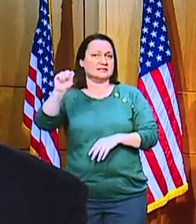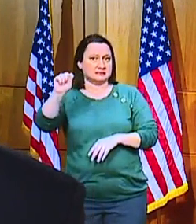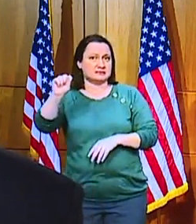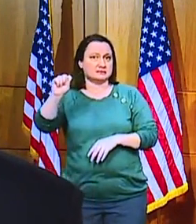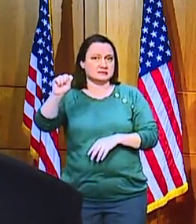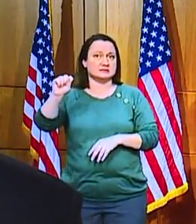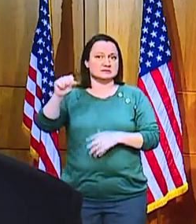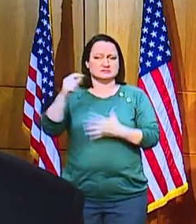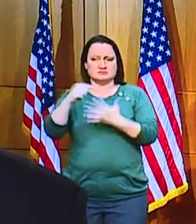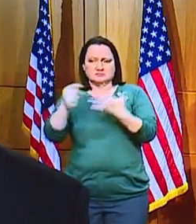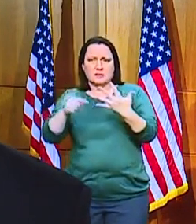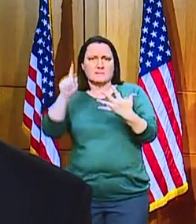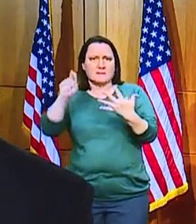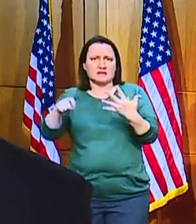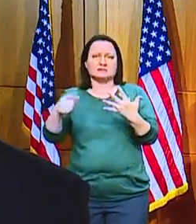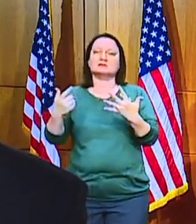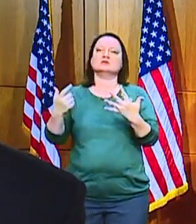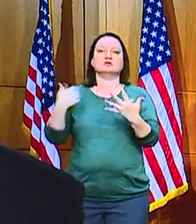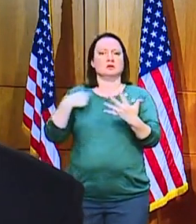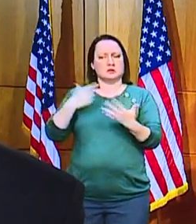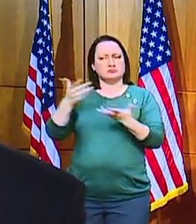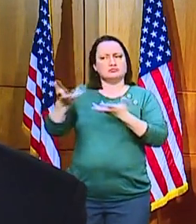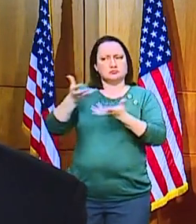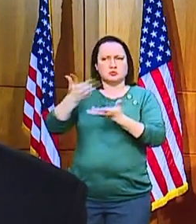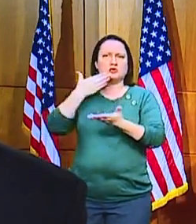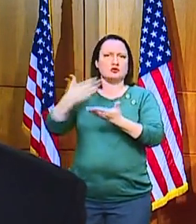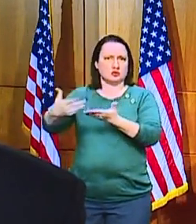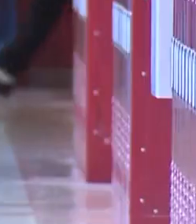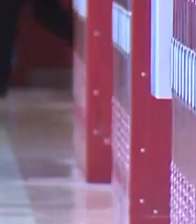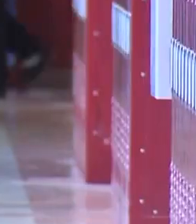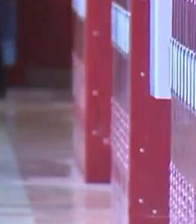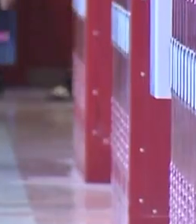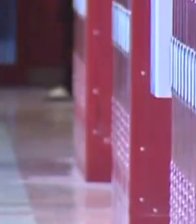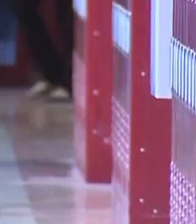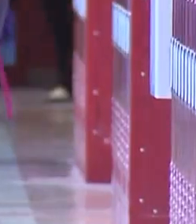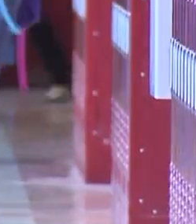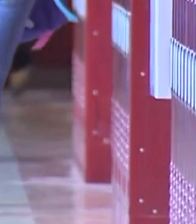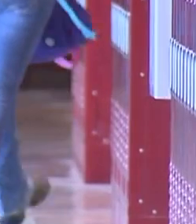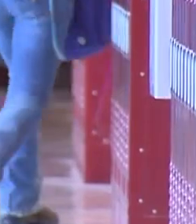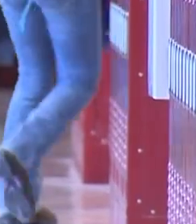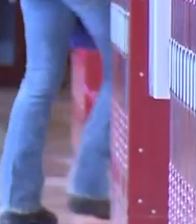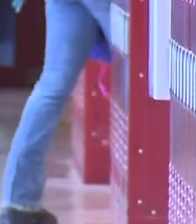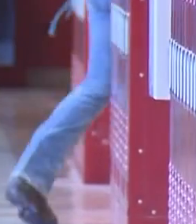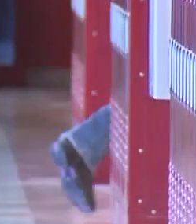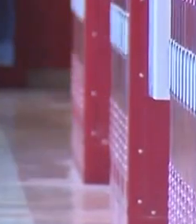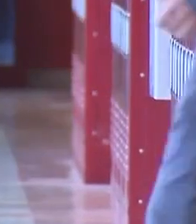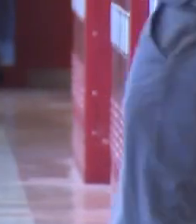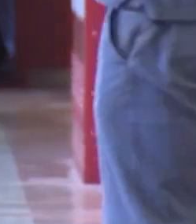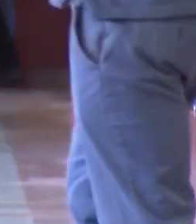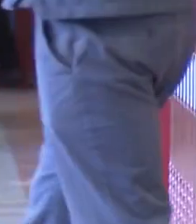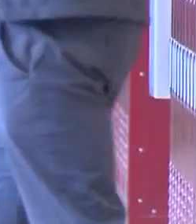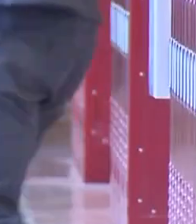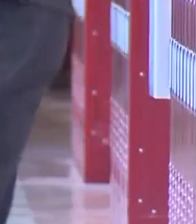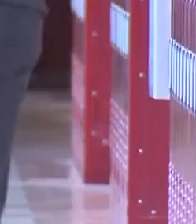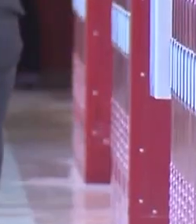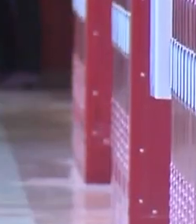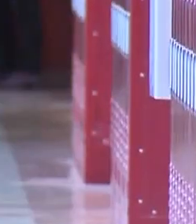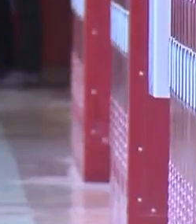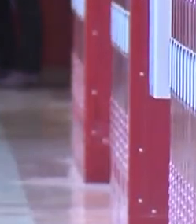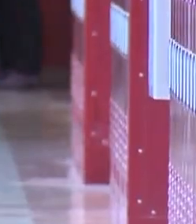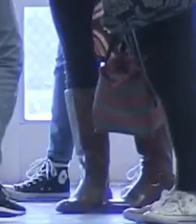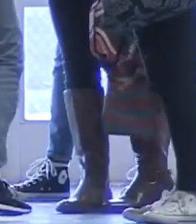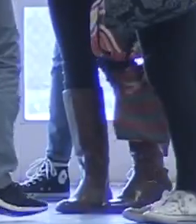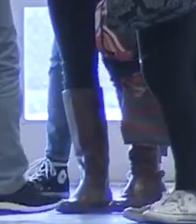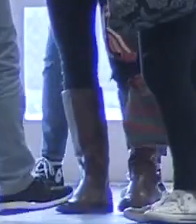some school during the summer. There are situations for that. Each locality will have a say in how they reopen. This is a